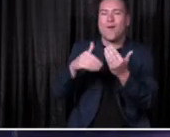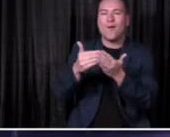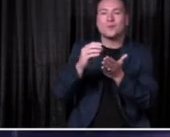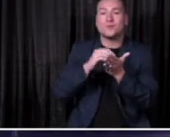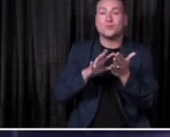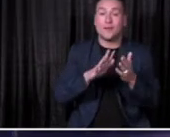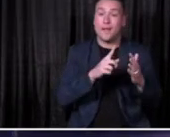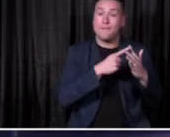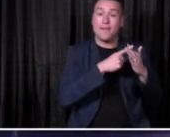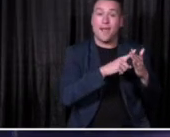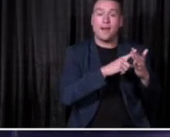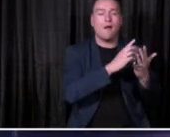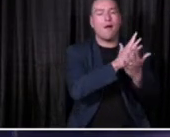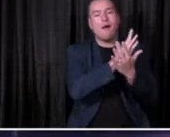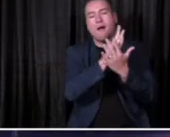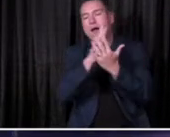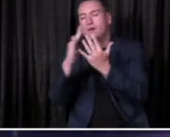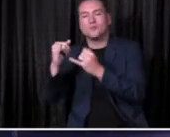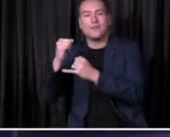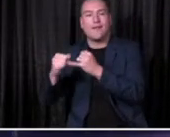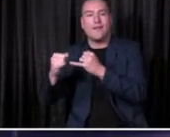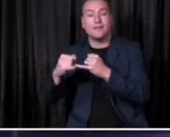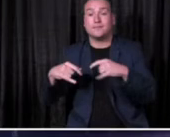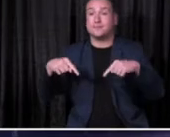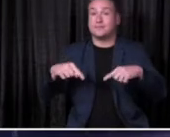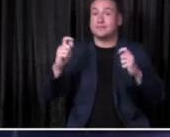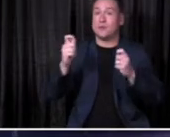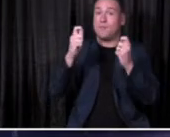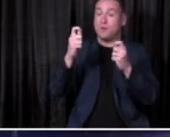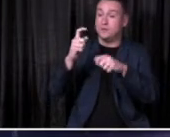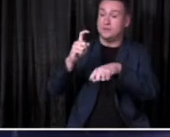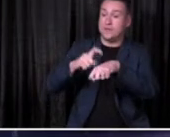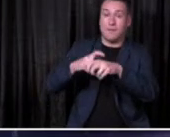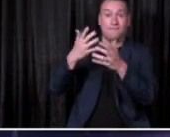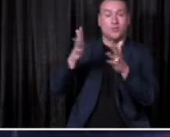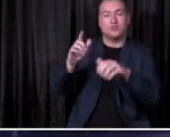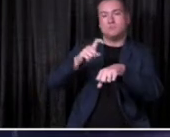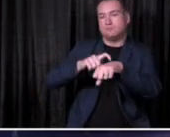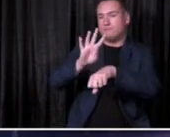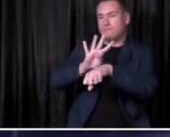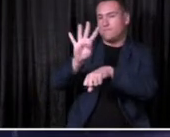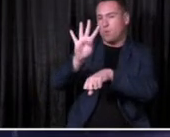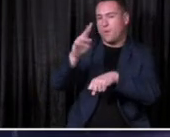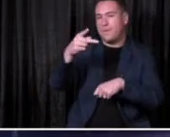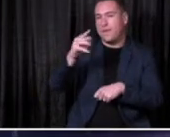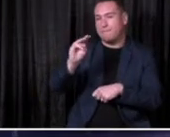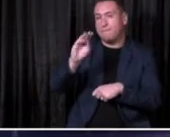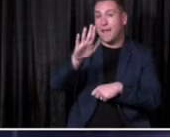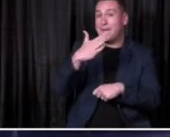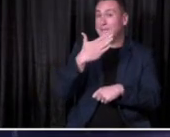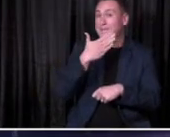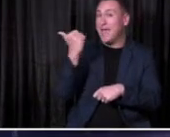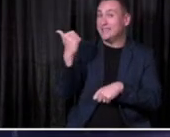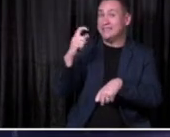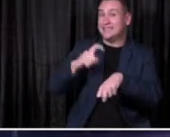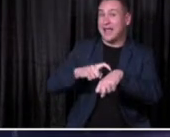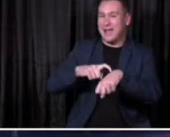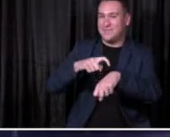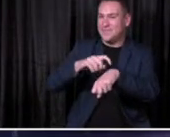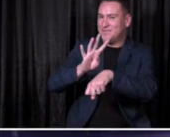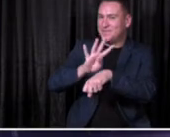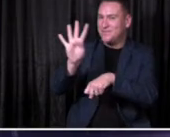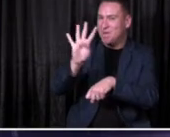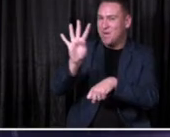end. This ceremony is scheduled to end at 4 p.m., and the best part is at the end. And if you know